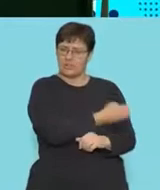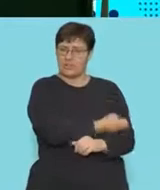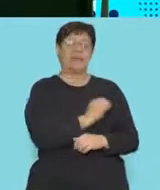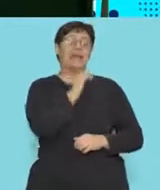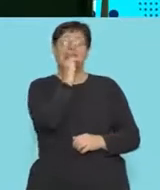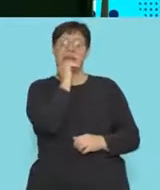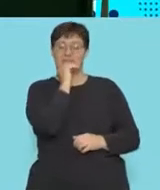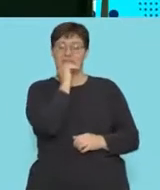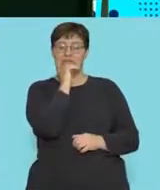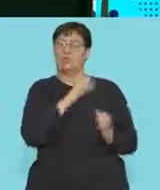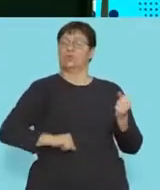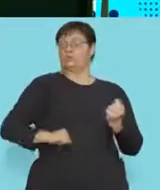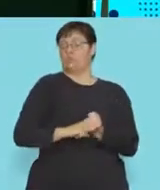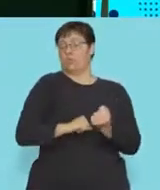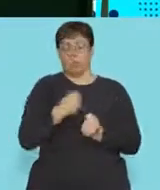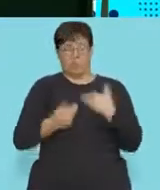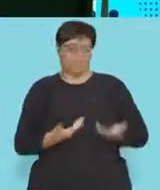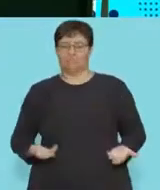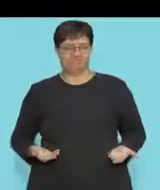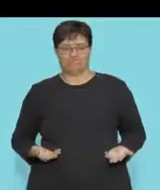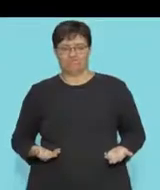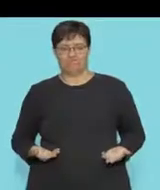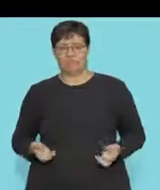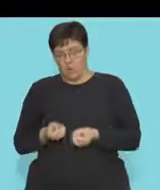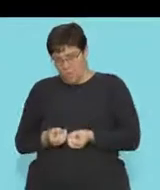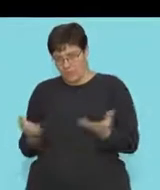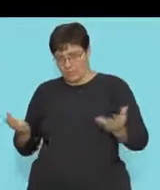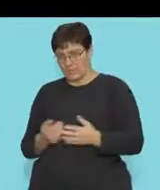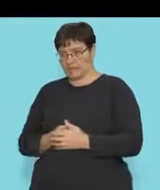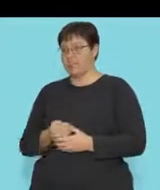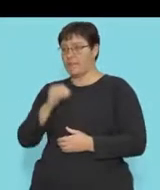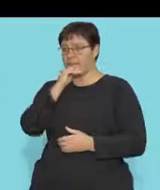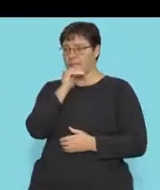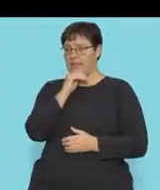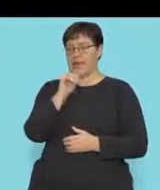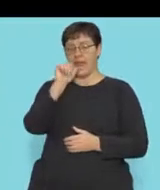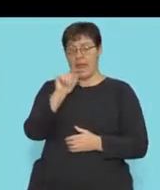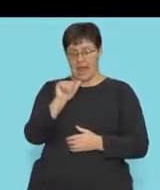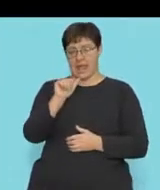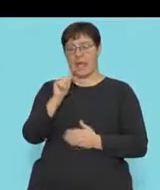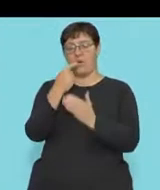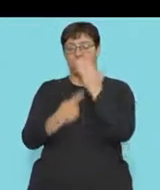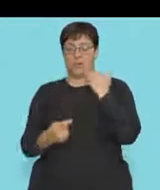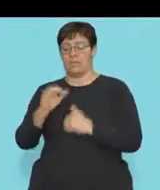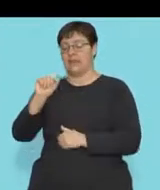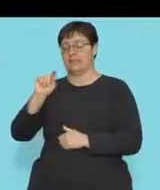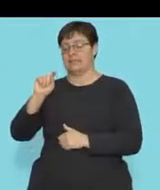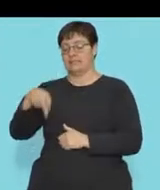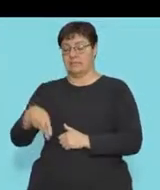have enough to actually support the process. So the answer here would be A only, which is